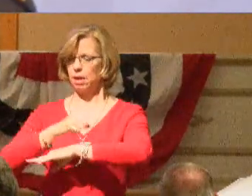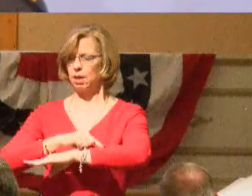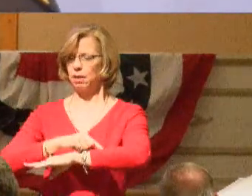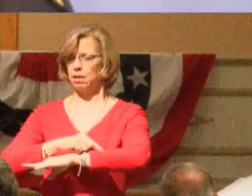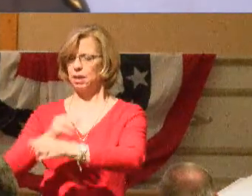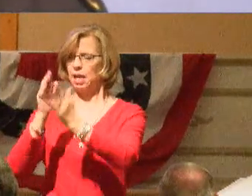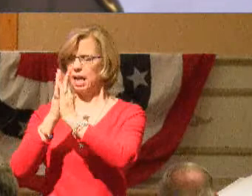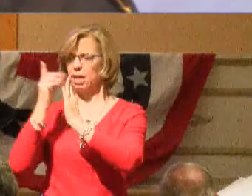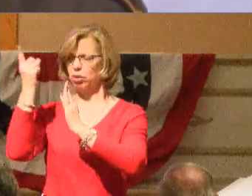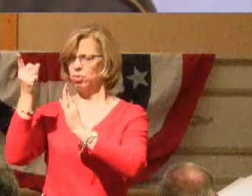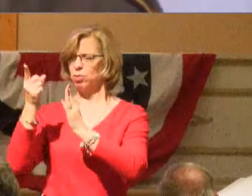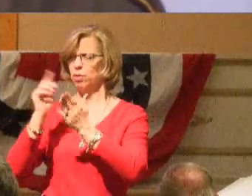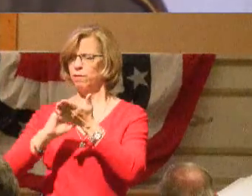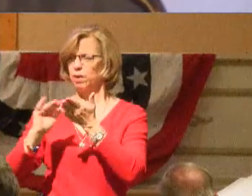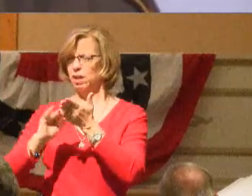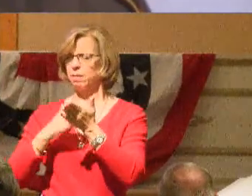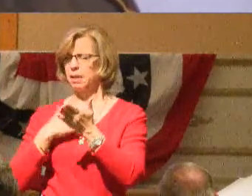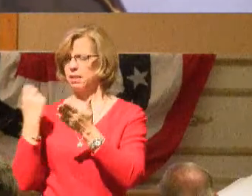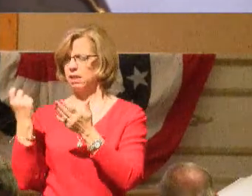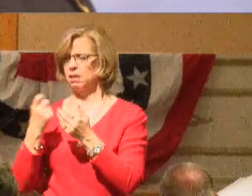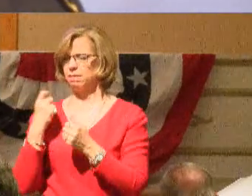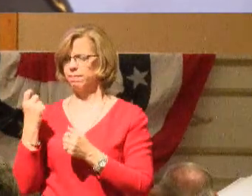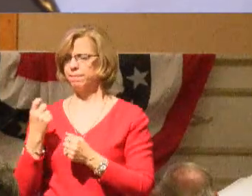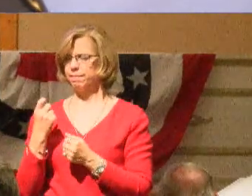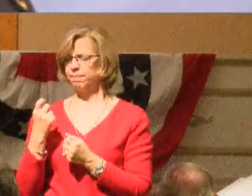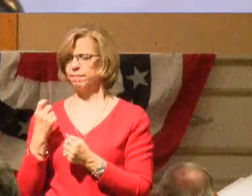I ask you to forgive me of my sin.